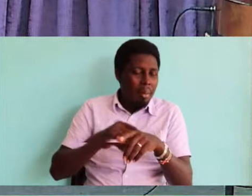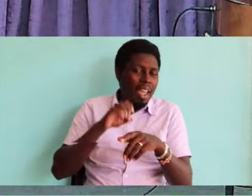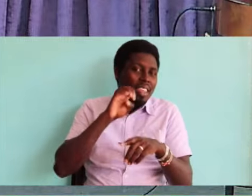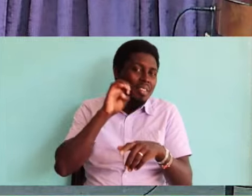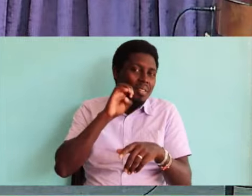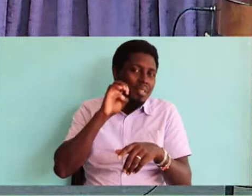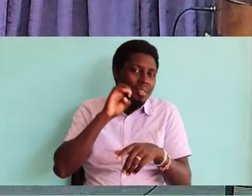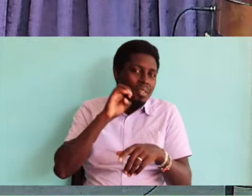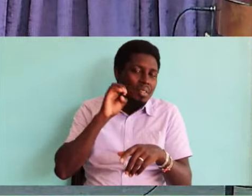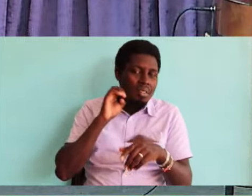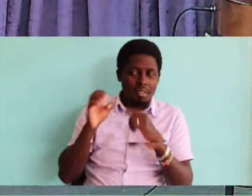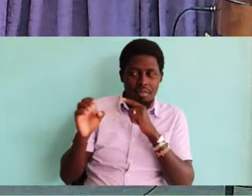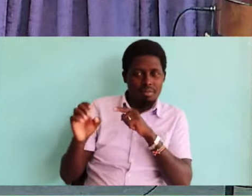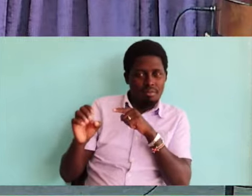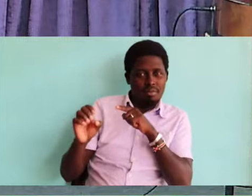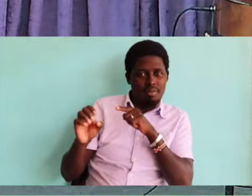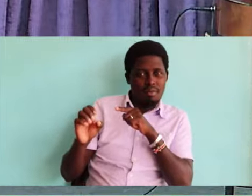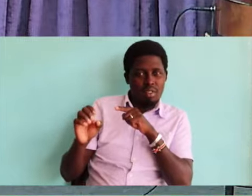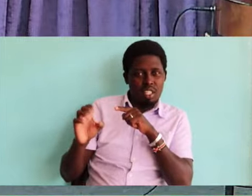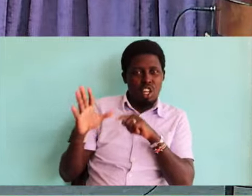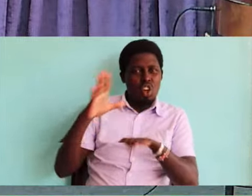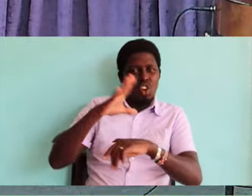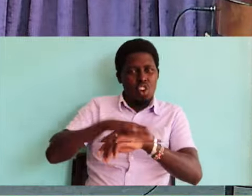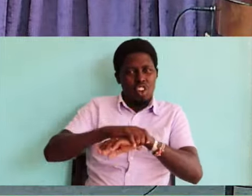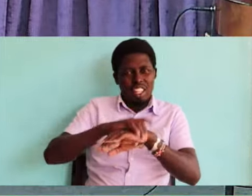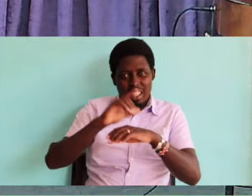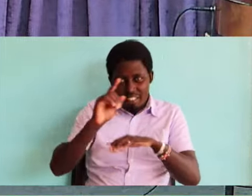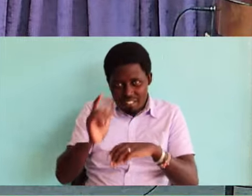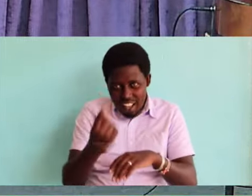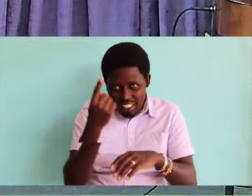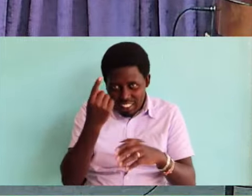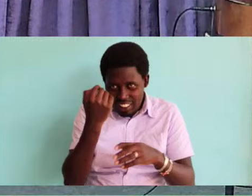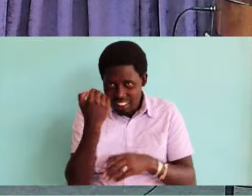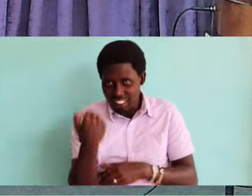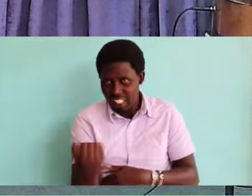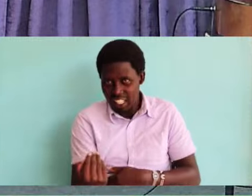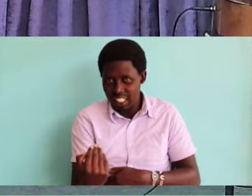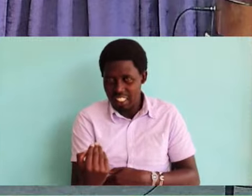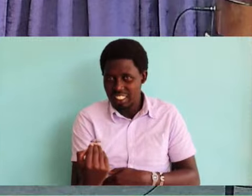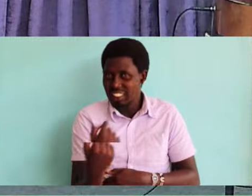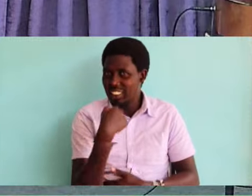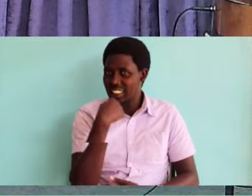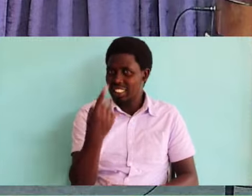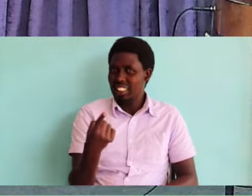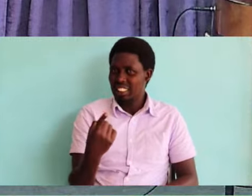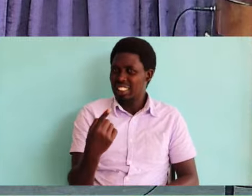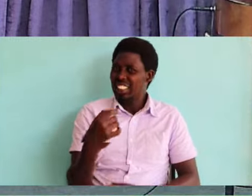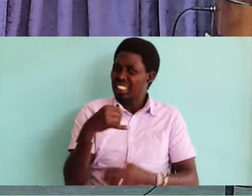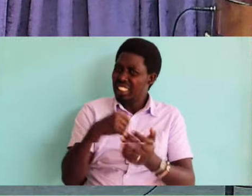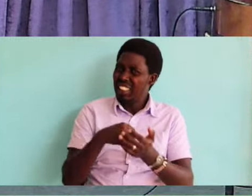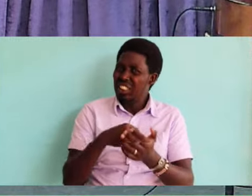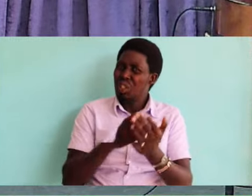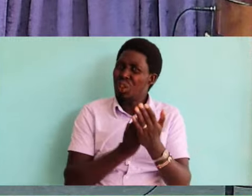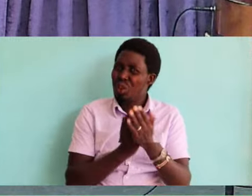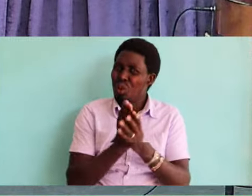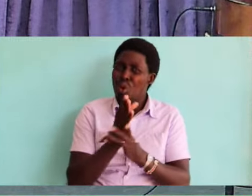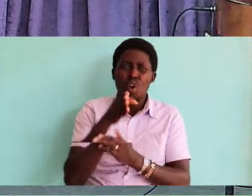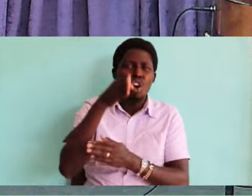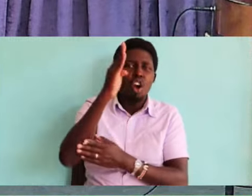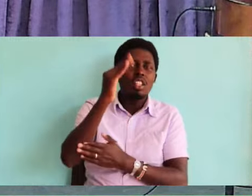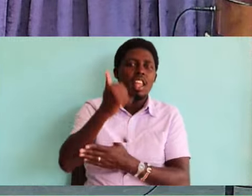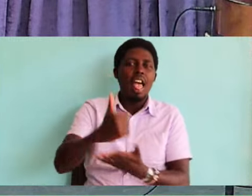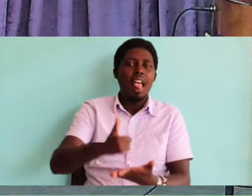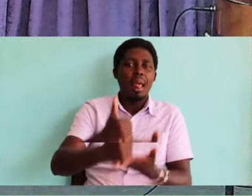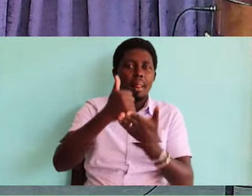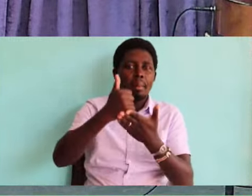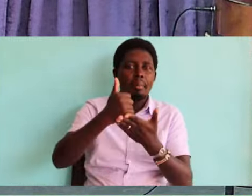she got the first child. She confessed that it is through the help of the Lord